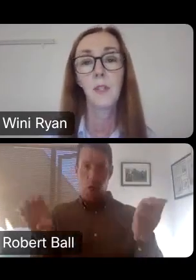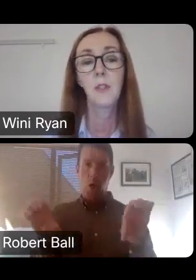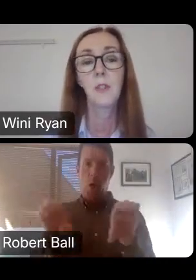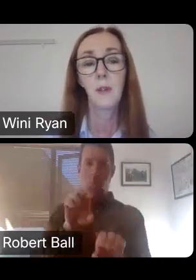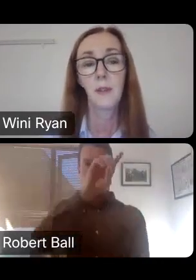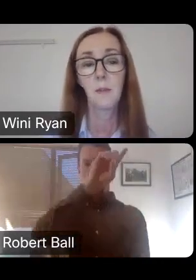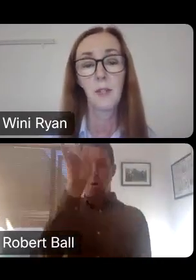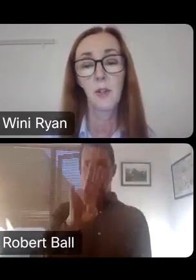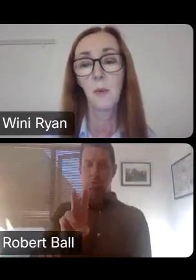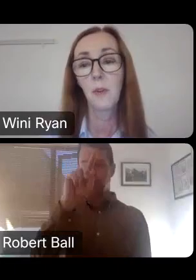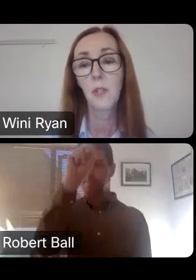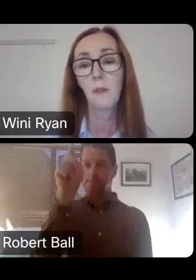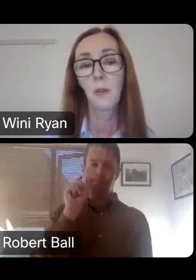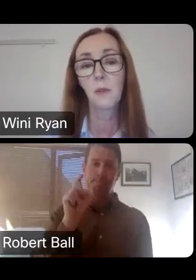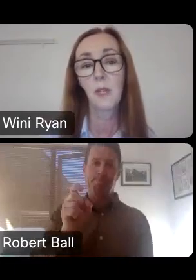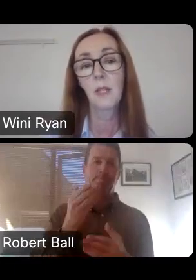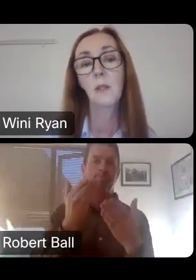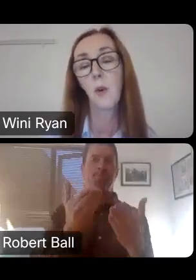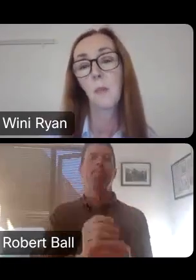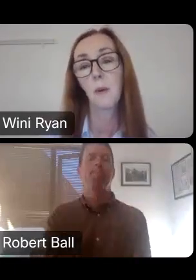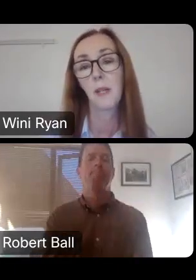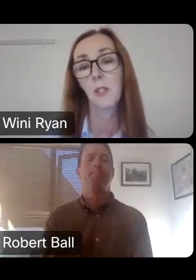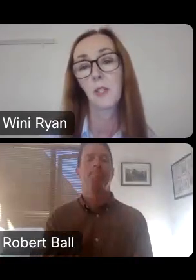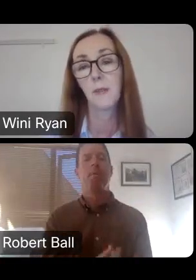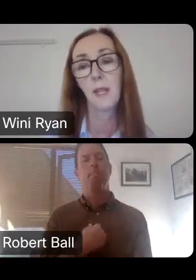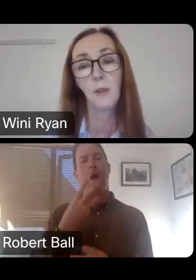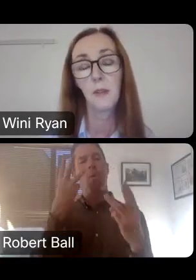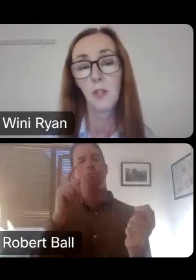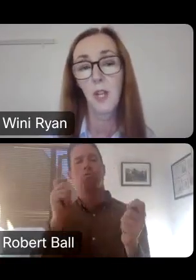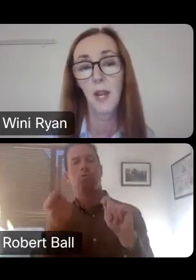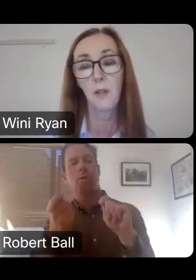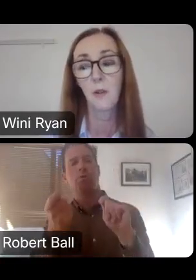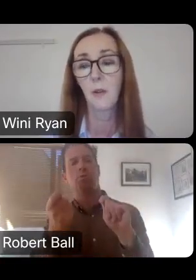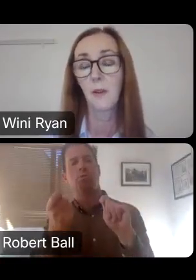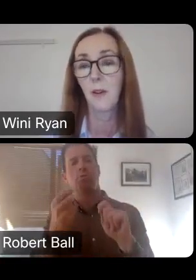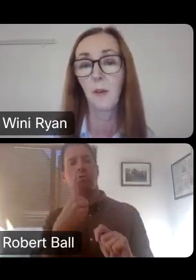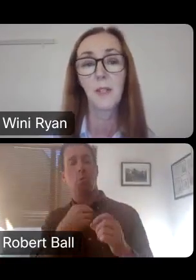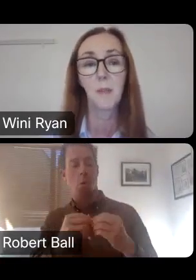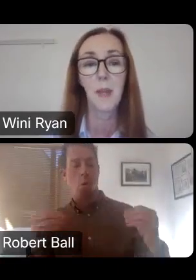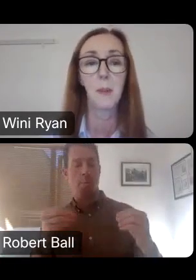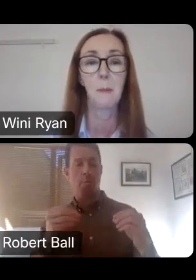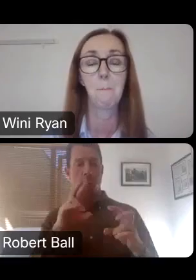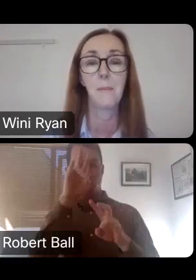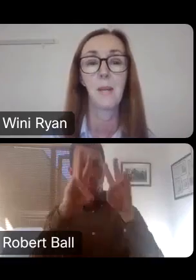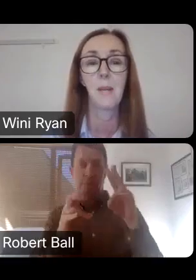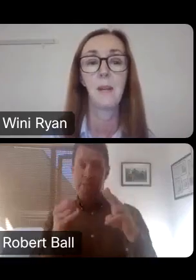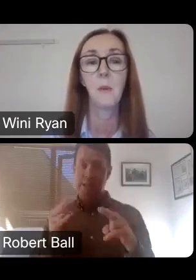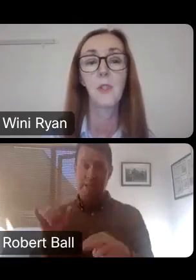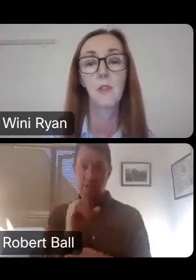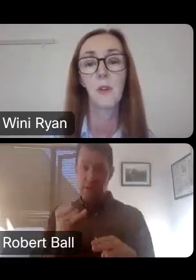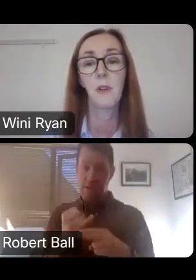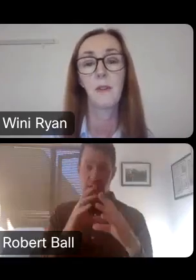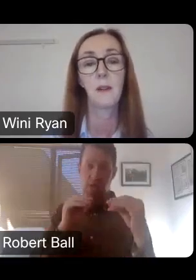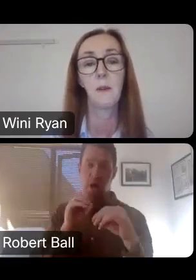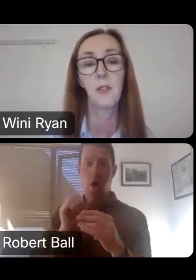I want you to look at them and turn 1 or 2 of those into an open question, either in the chat or on a piece of paper. How would